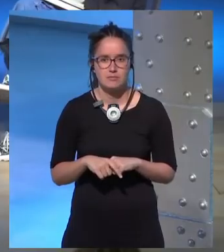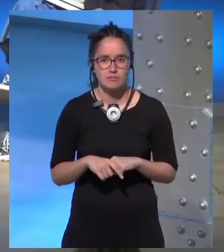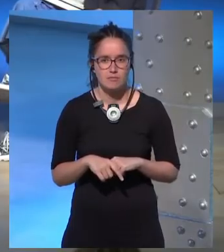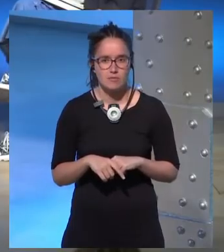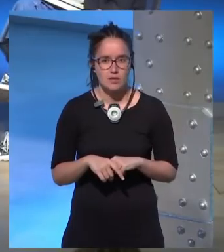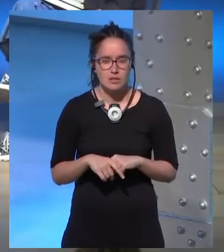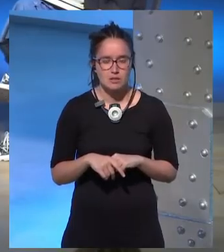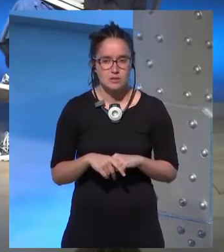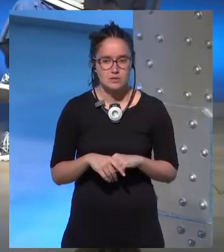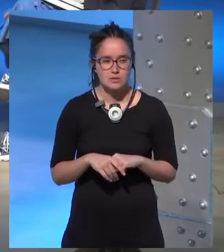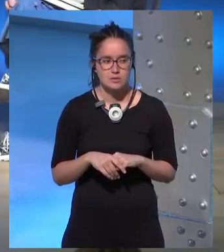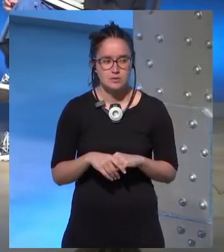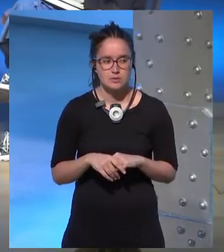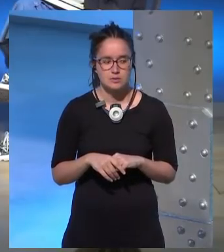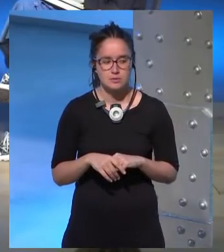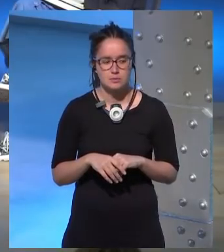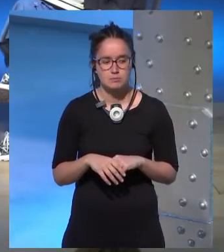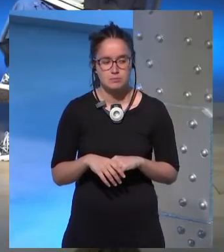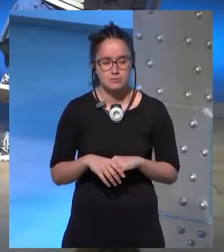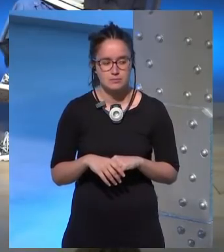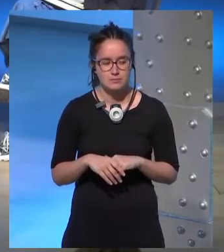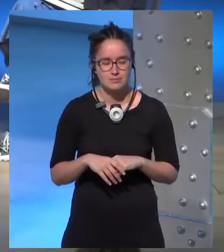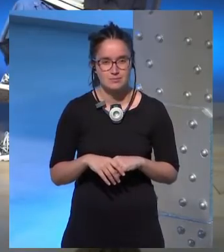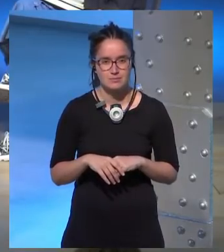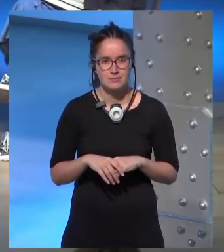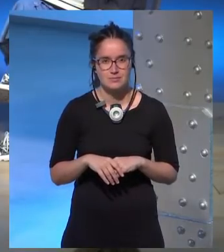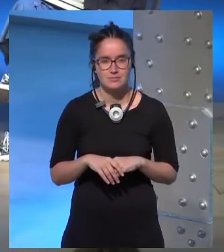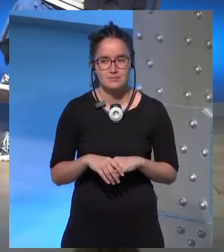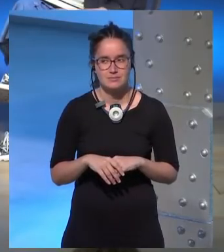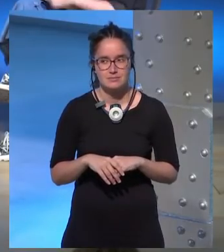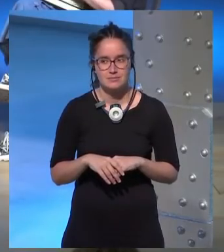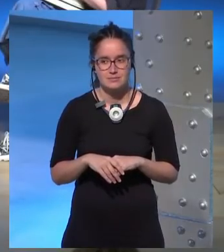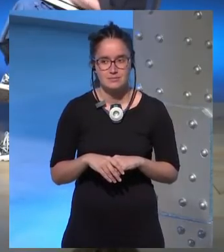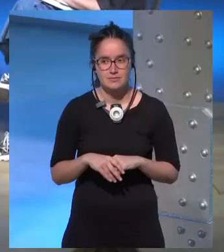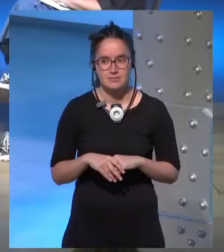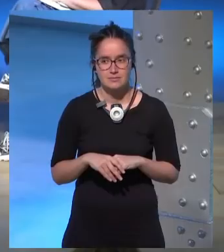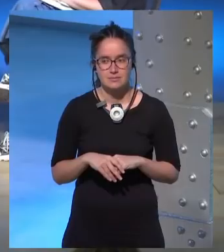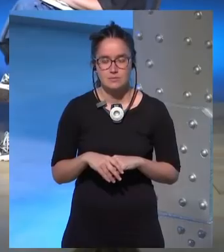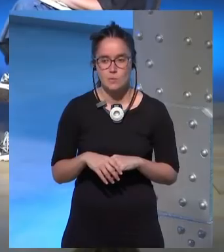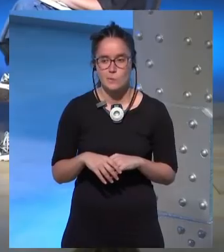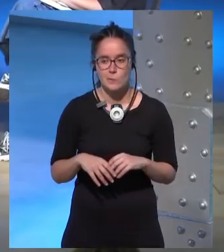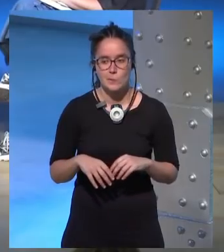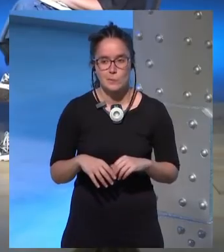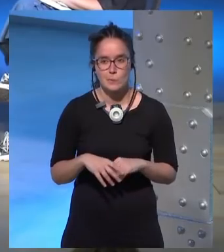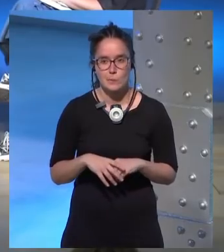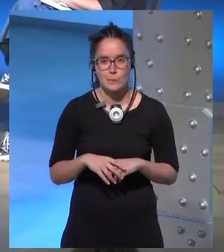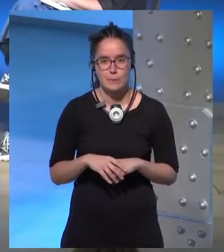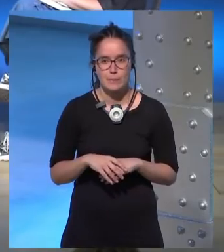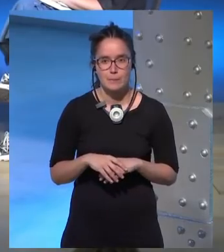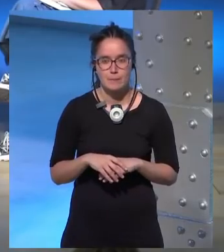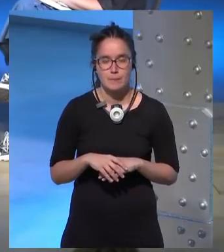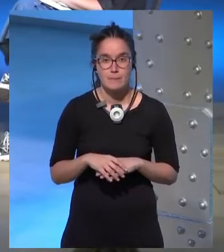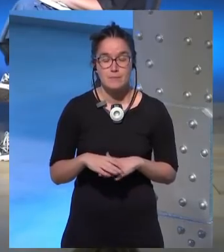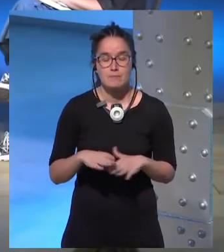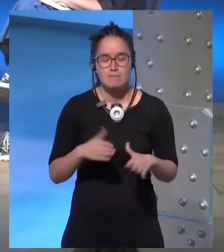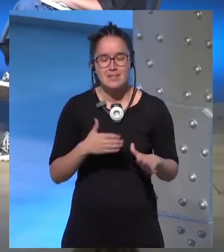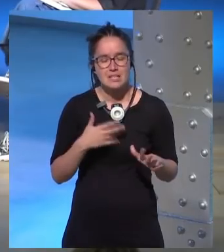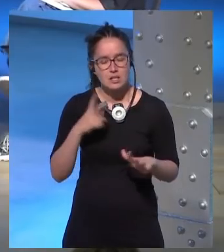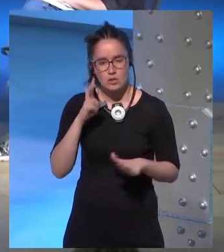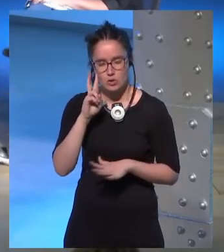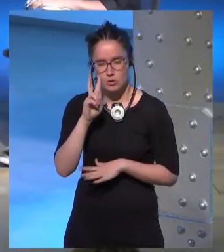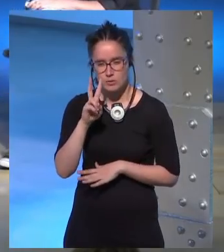I want to see who I want to be. Like it's